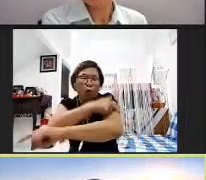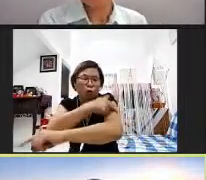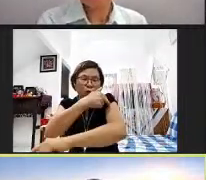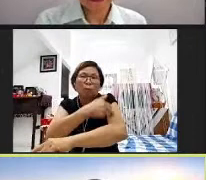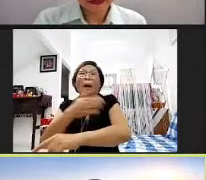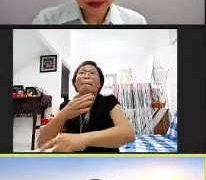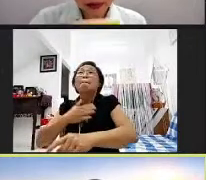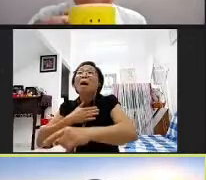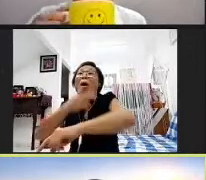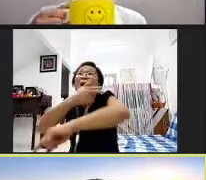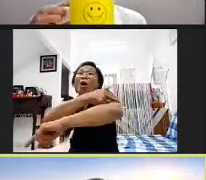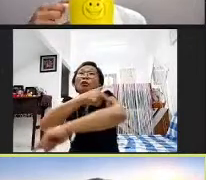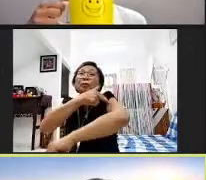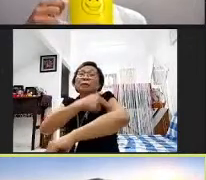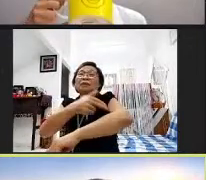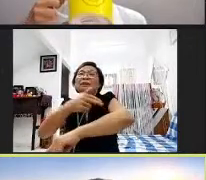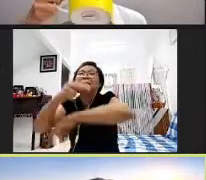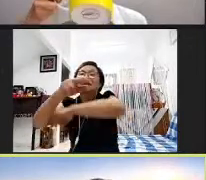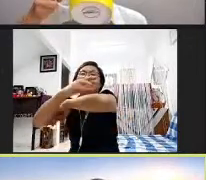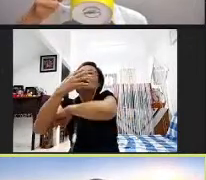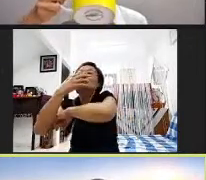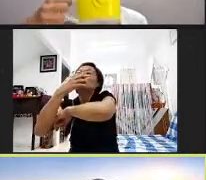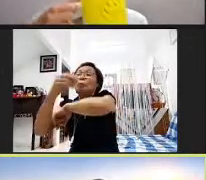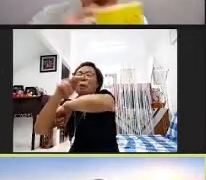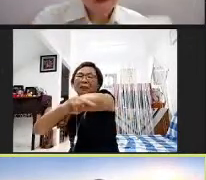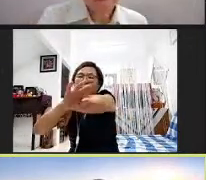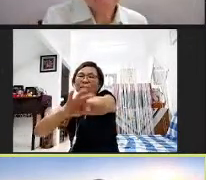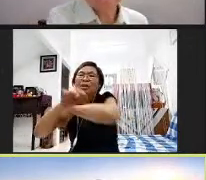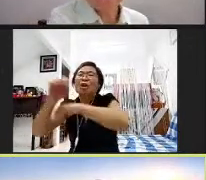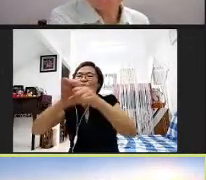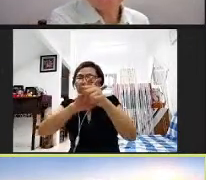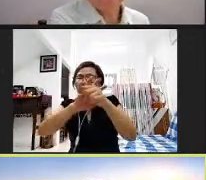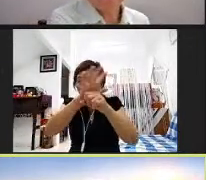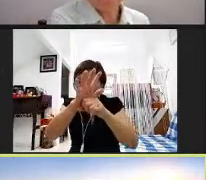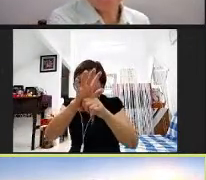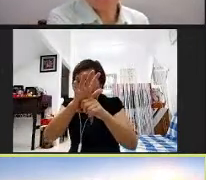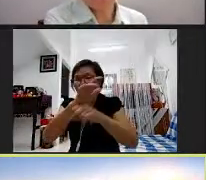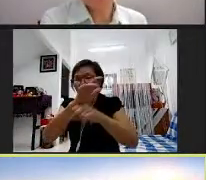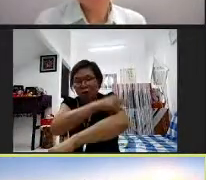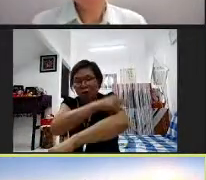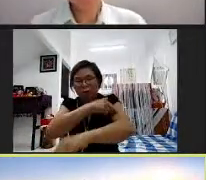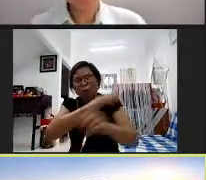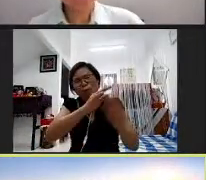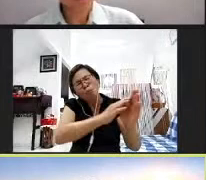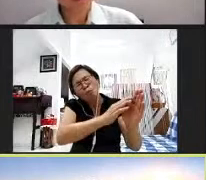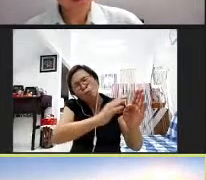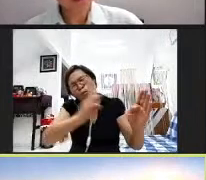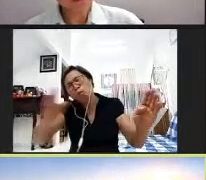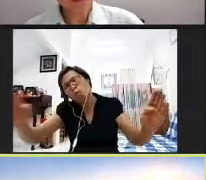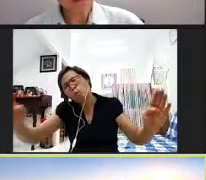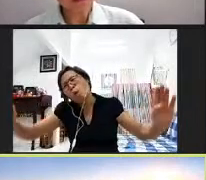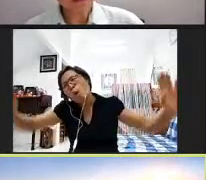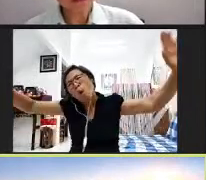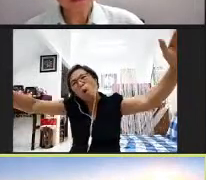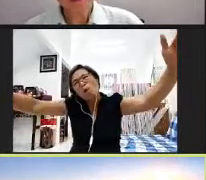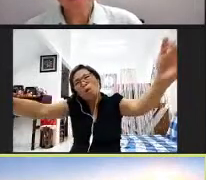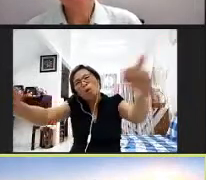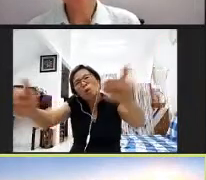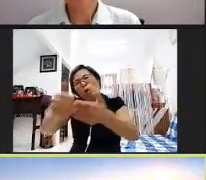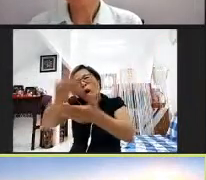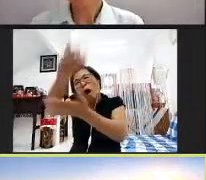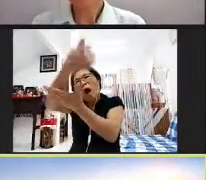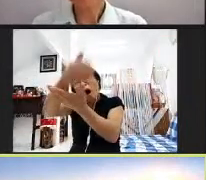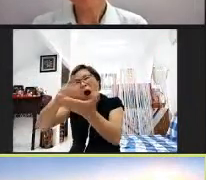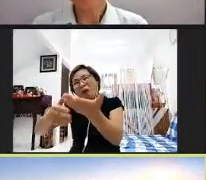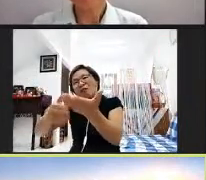Jaffa, is a COVID hospital. So throughout the pandemic, we closed down half of the